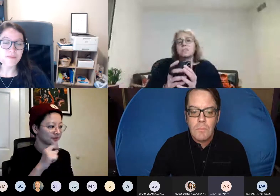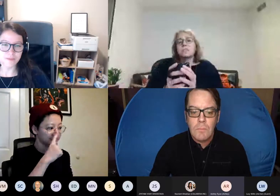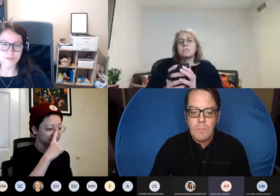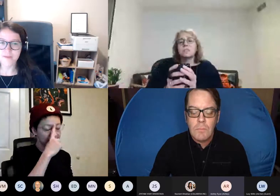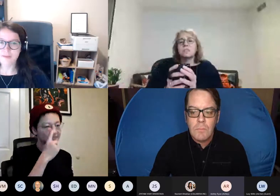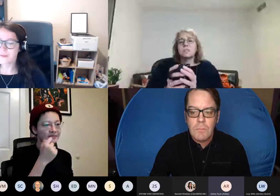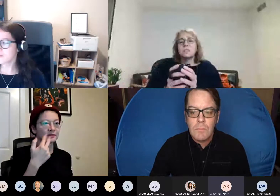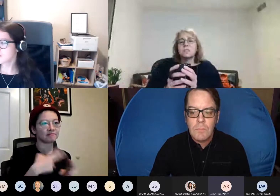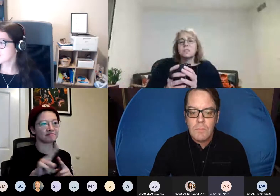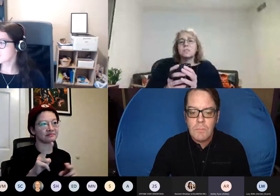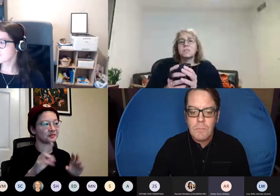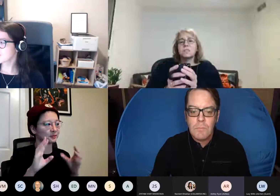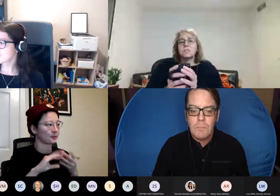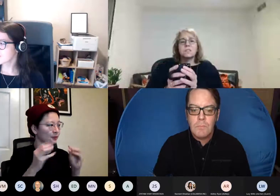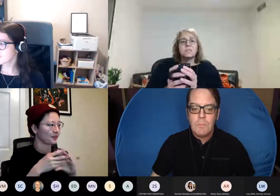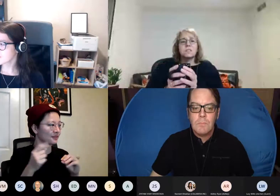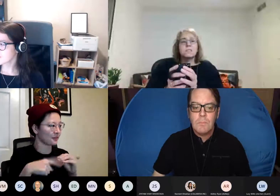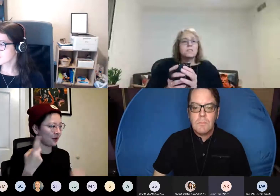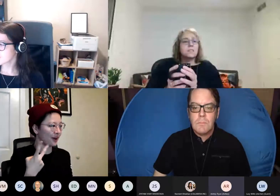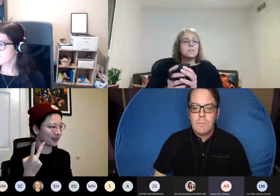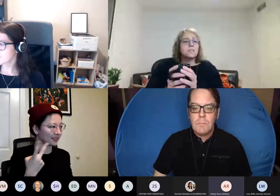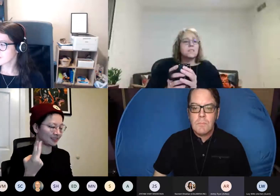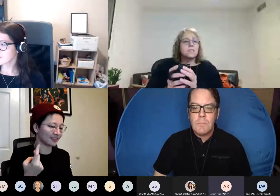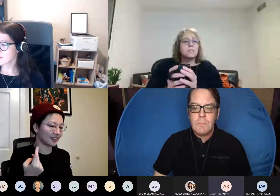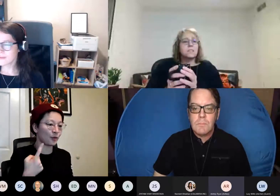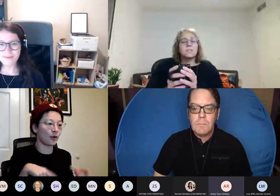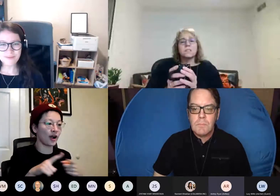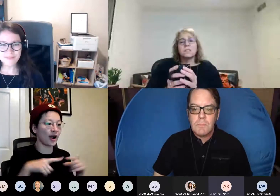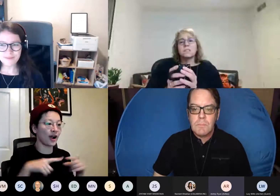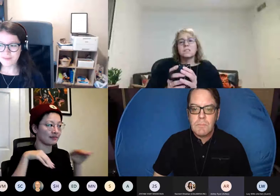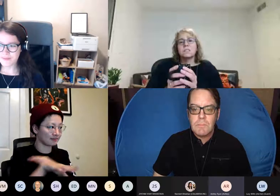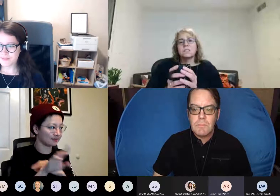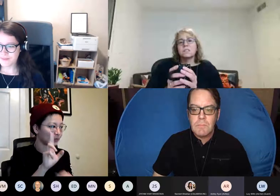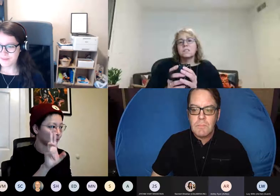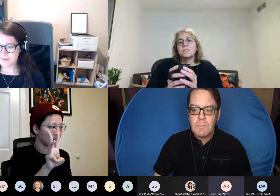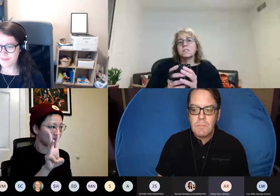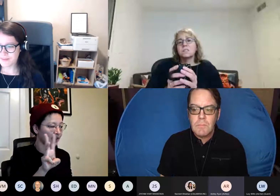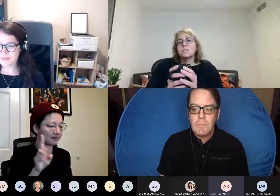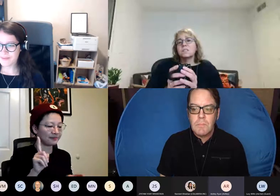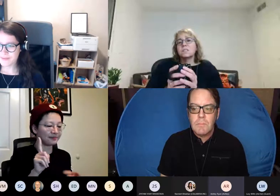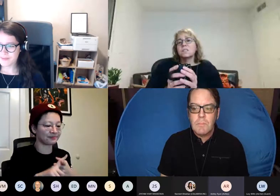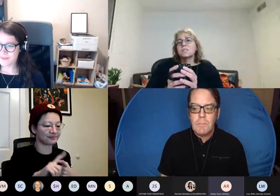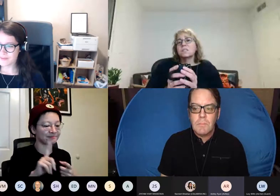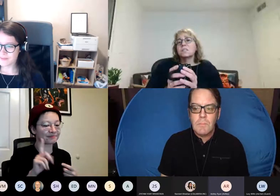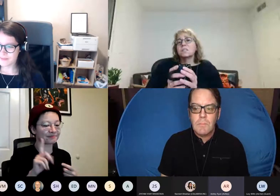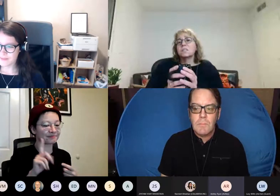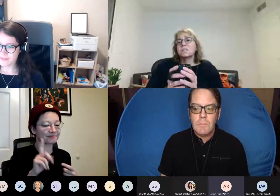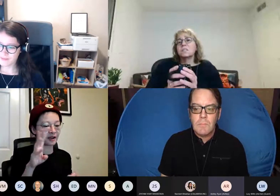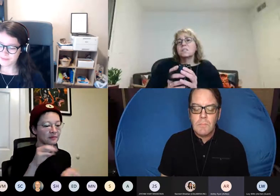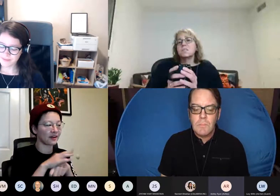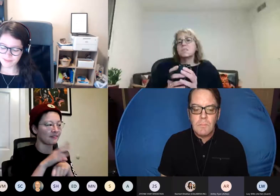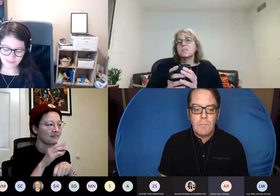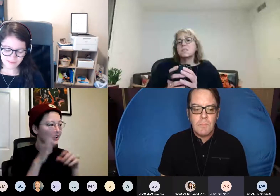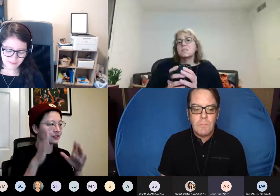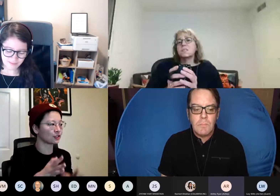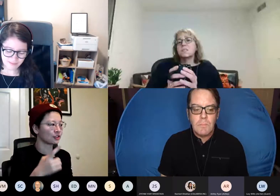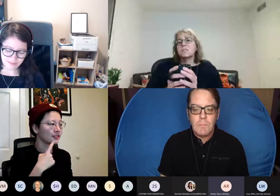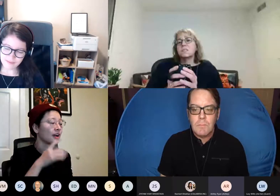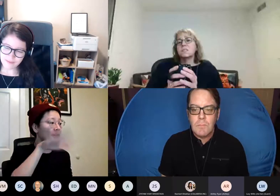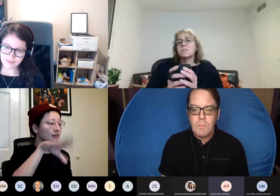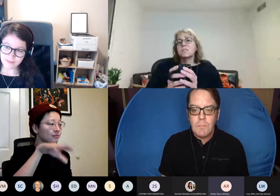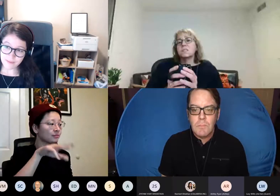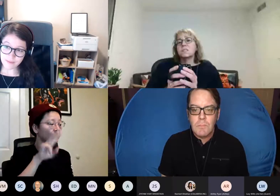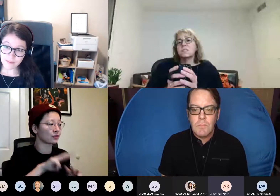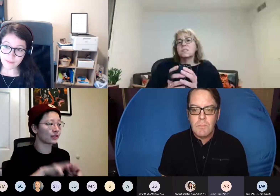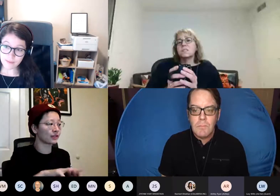and I first met each other. A little brief story about us. When I first was admitted to the